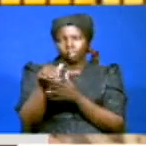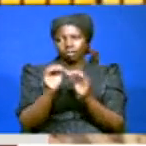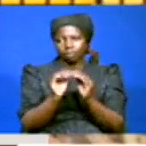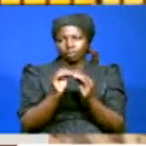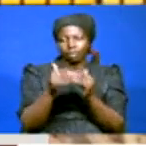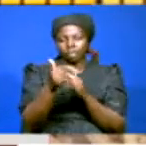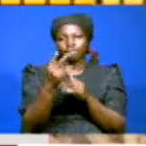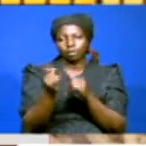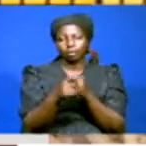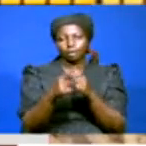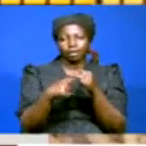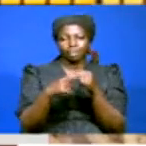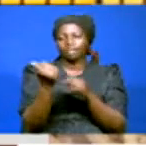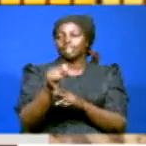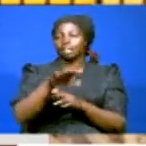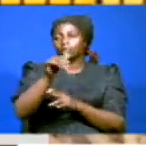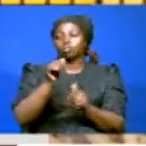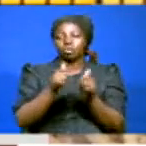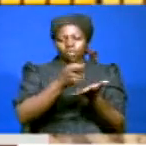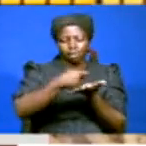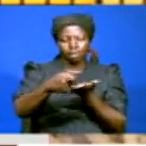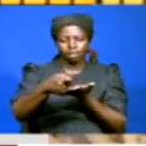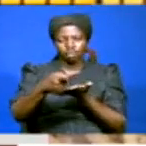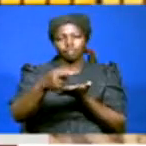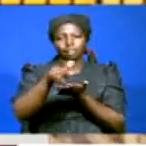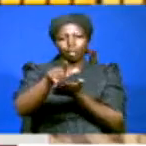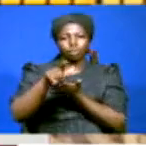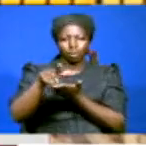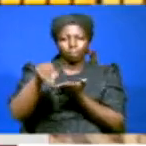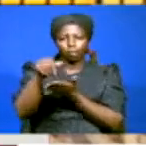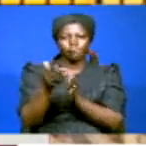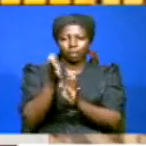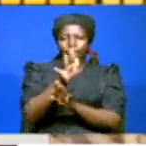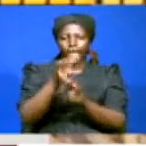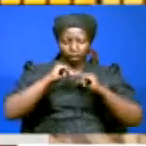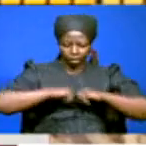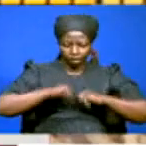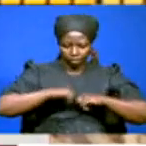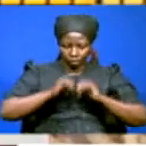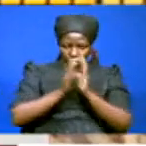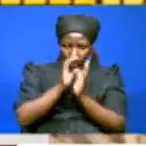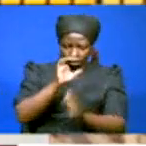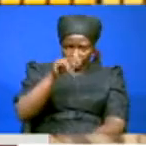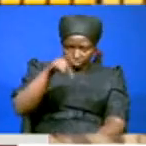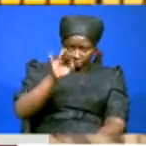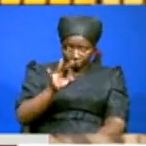which signs a debt repayment agreement with us, with CPF, will